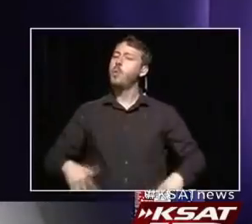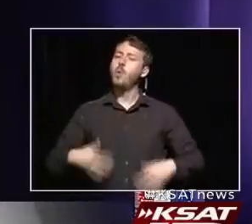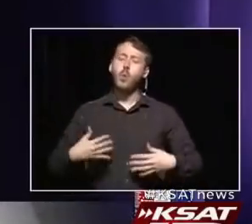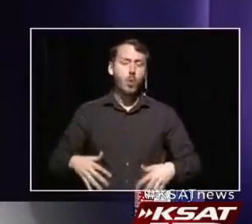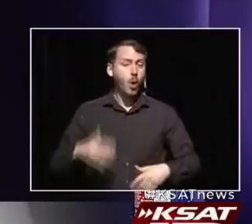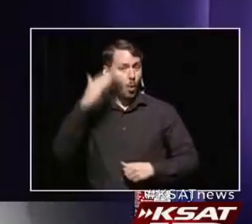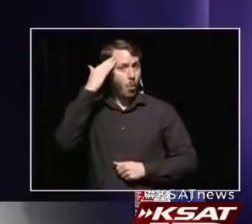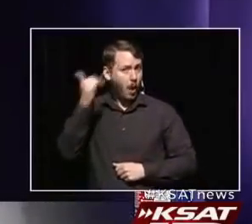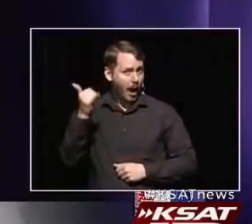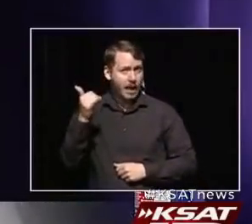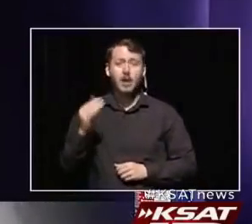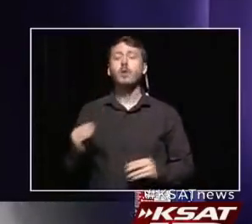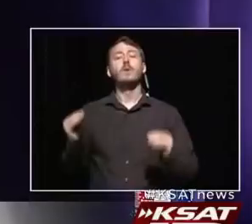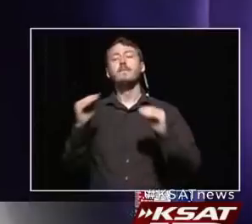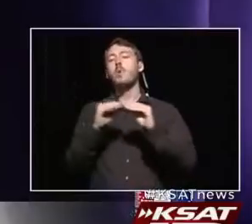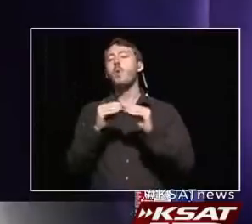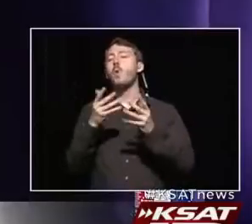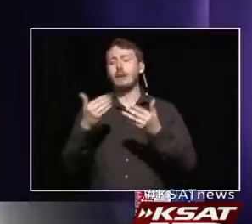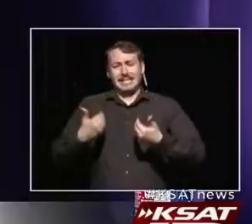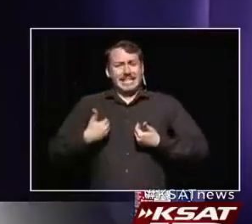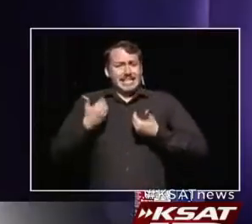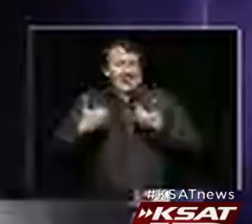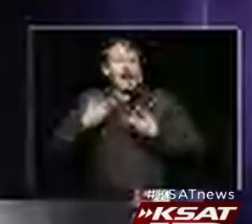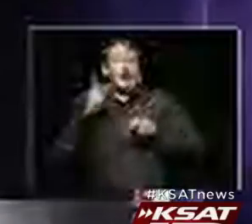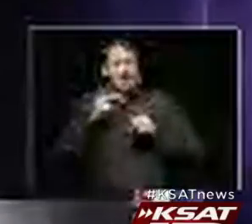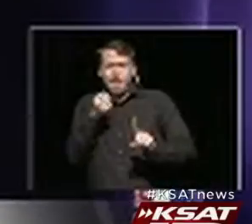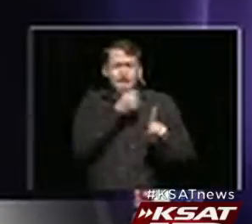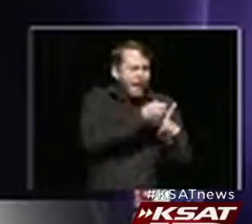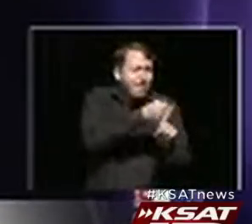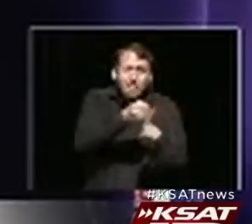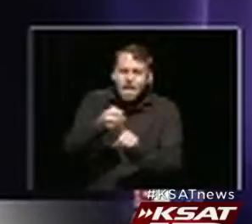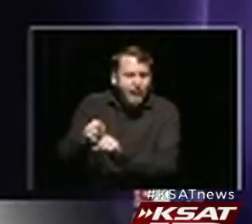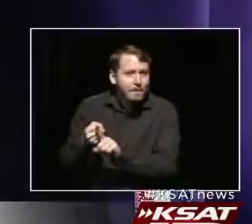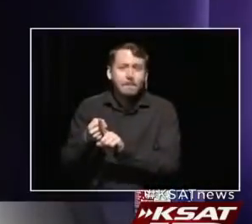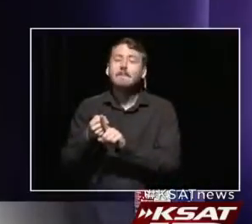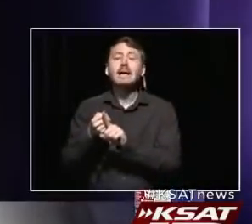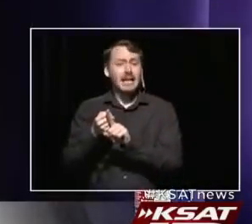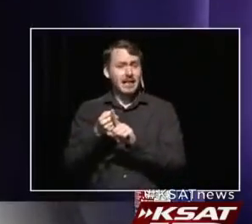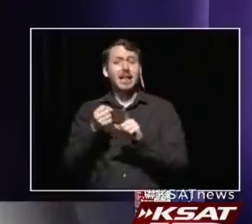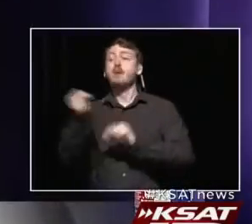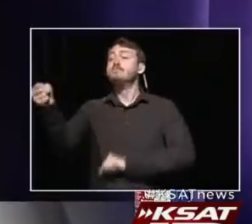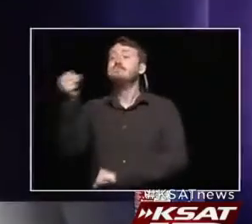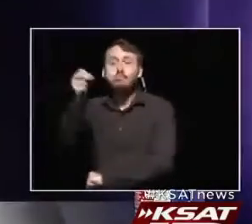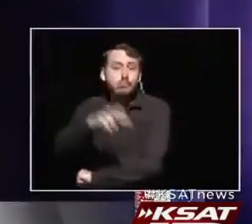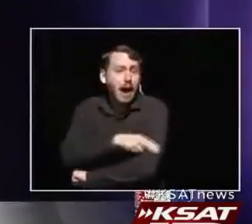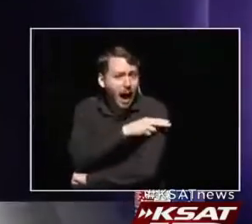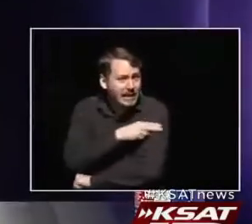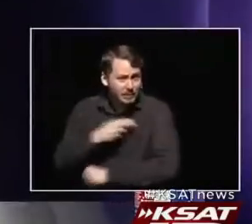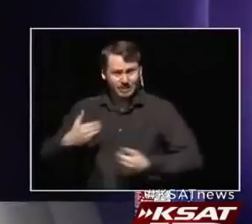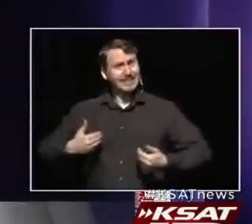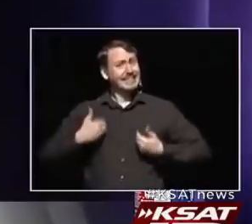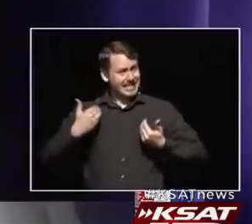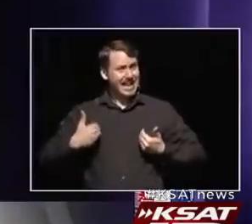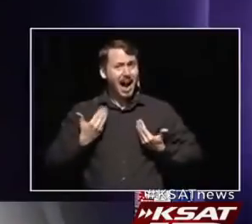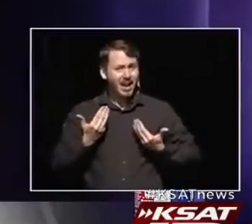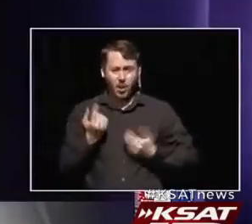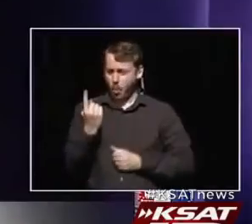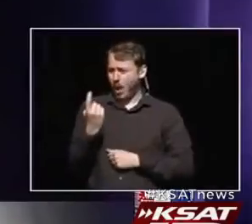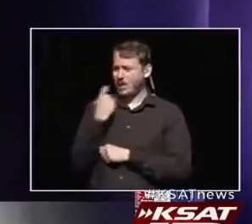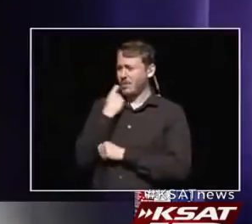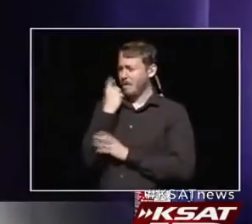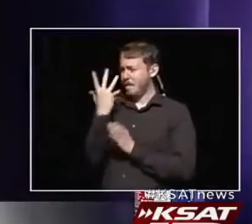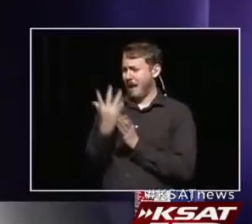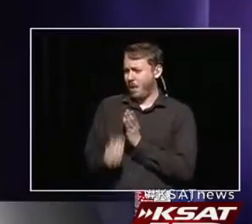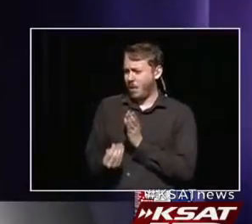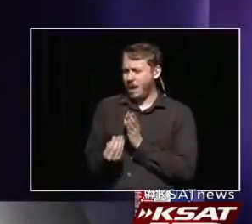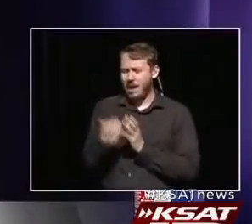more young people getting it and then more young people getting in the hospital. I think we had one that passed away, wasn't it, that was